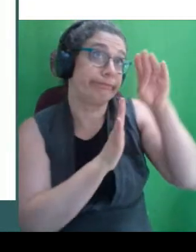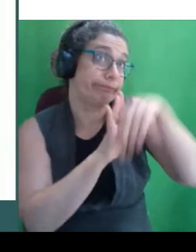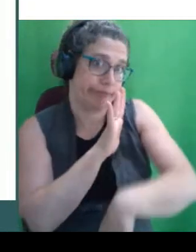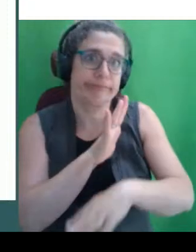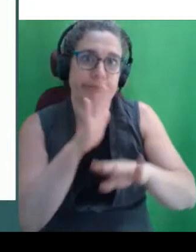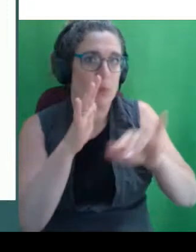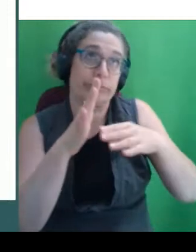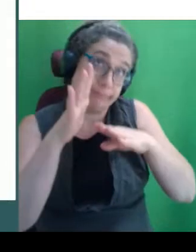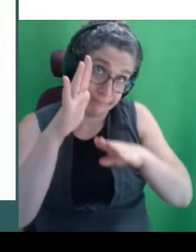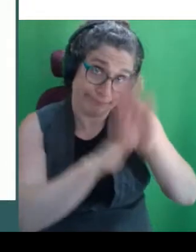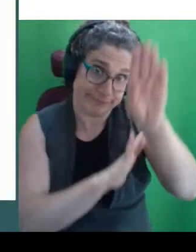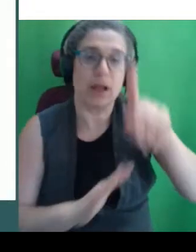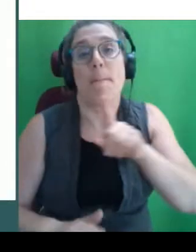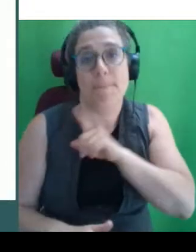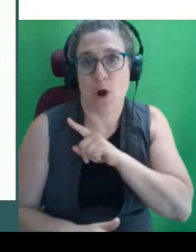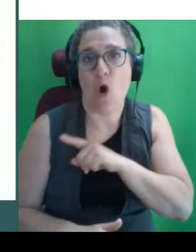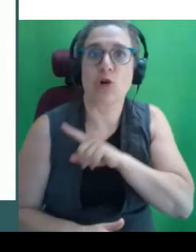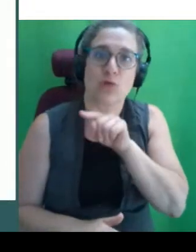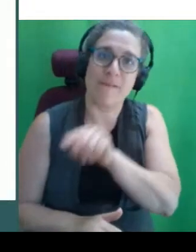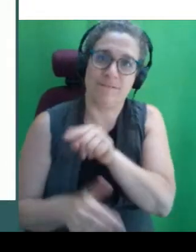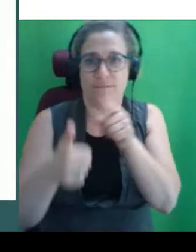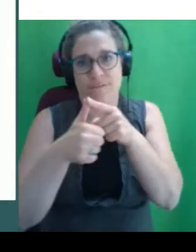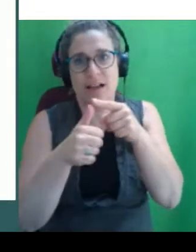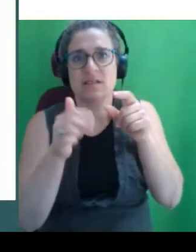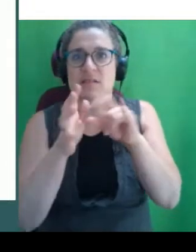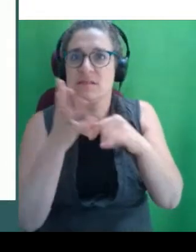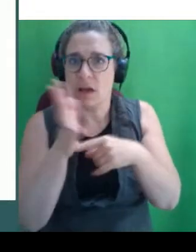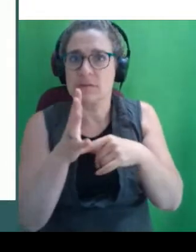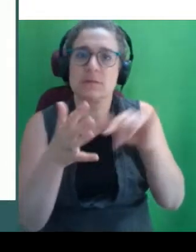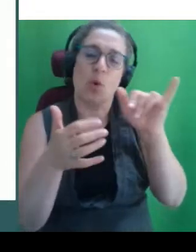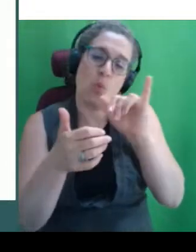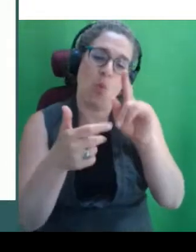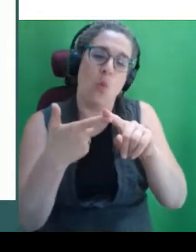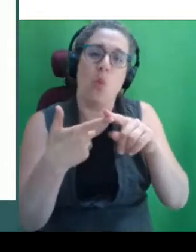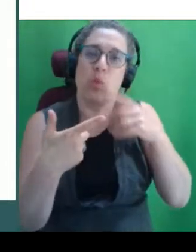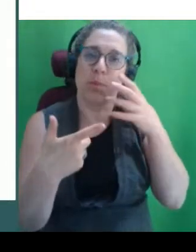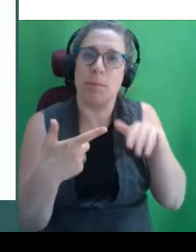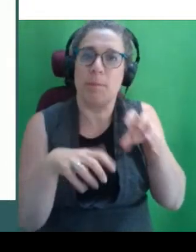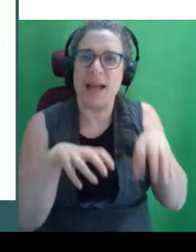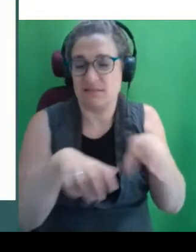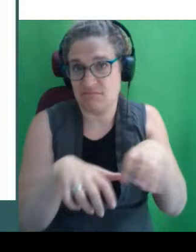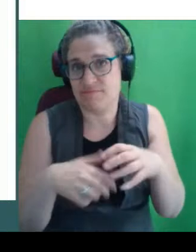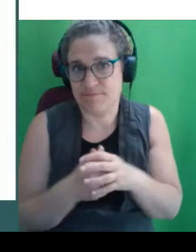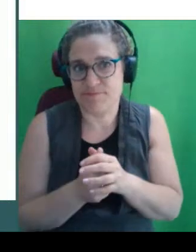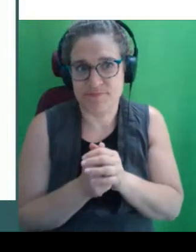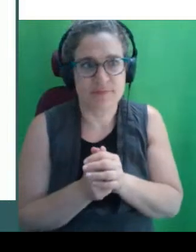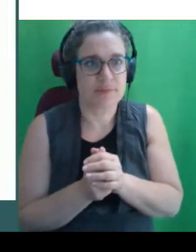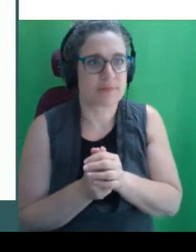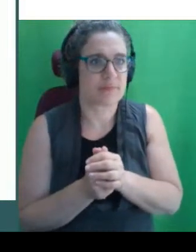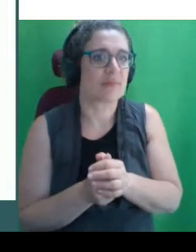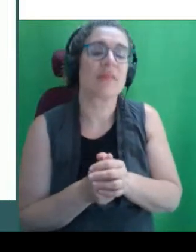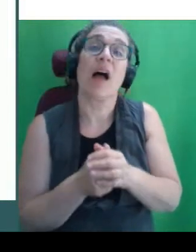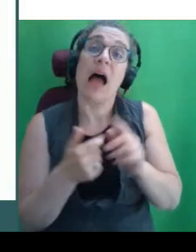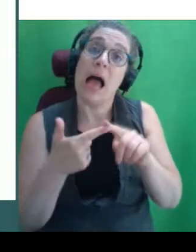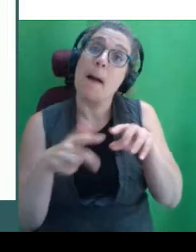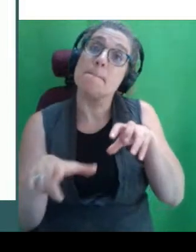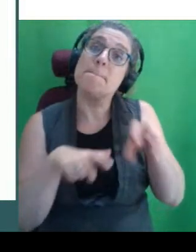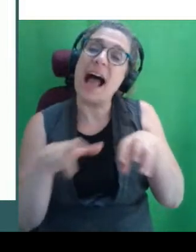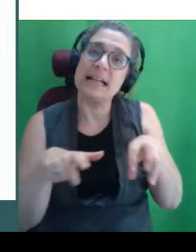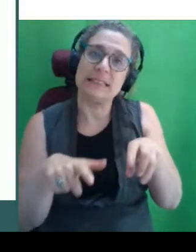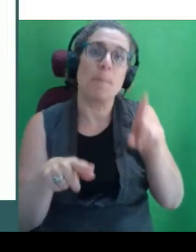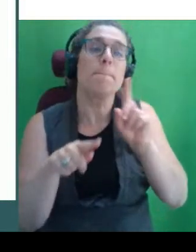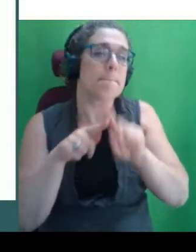trigger factors. So allergy to cats are the most common animal origin